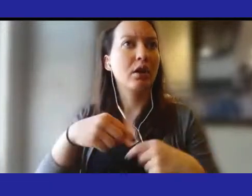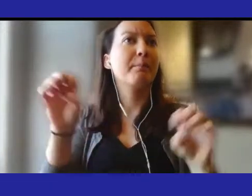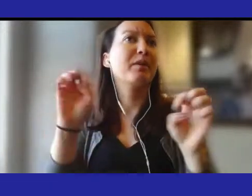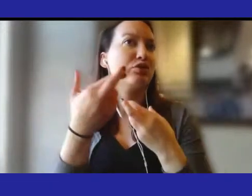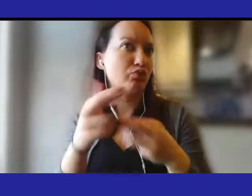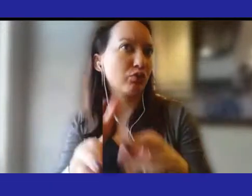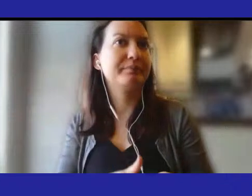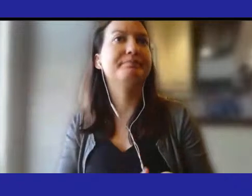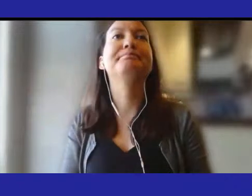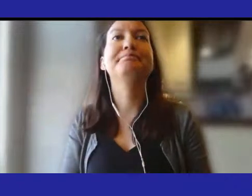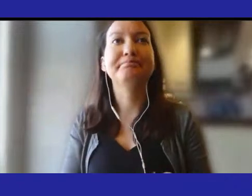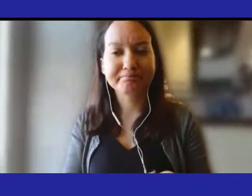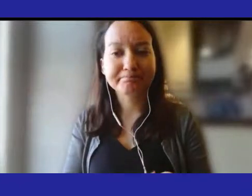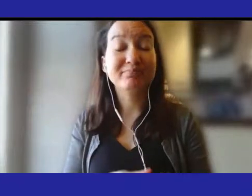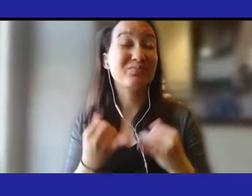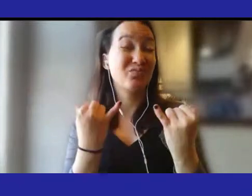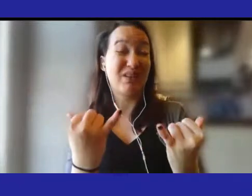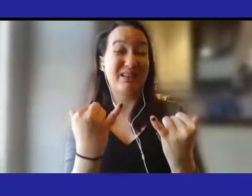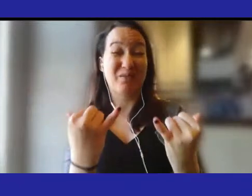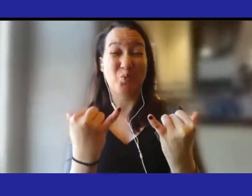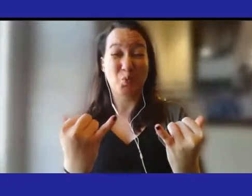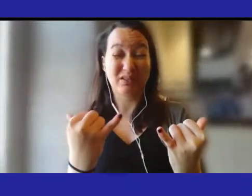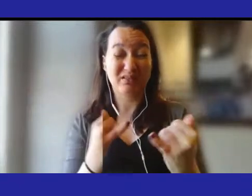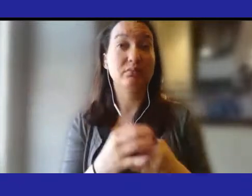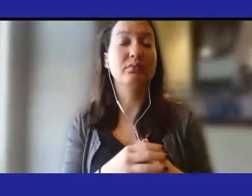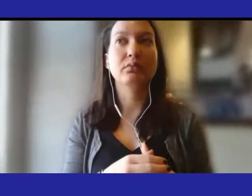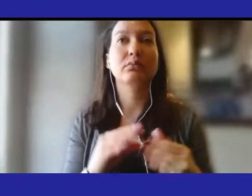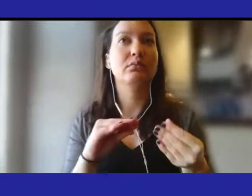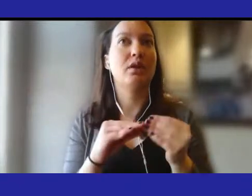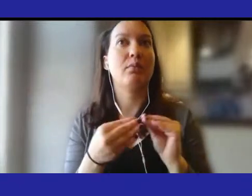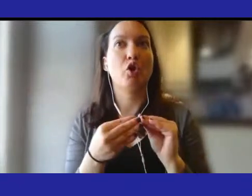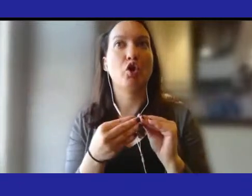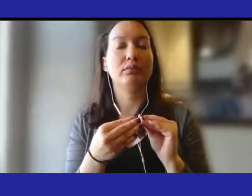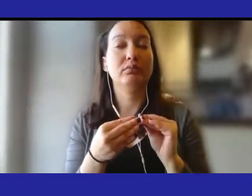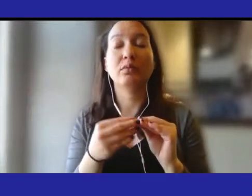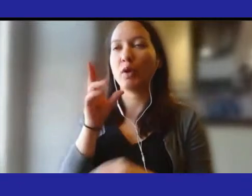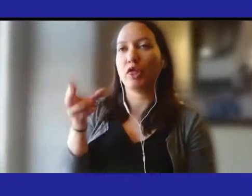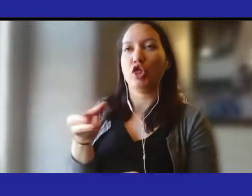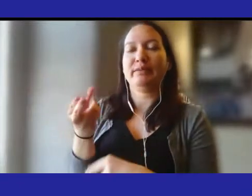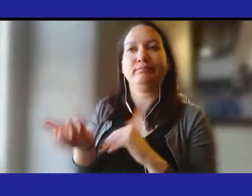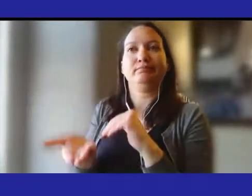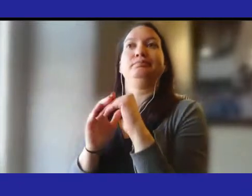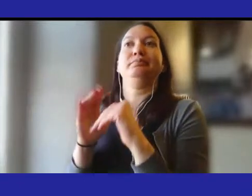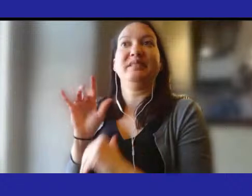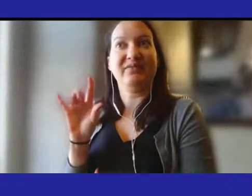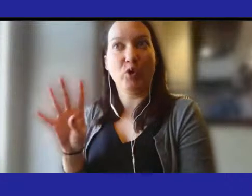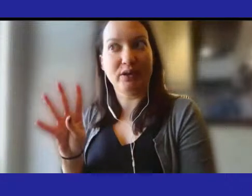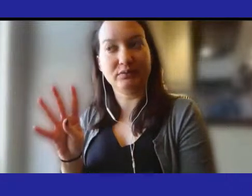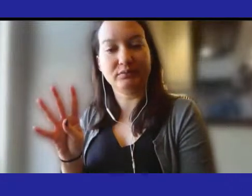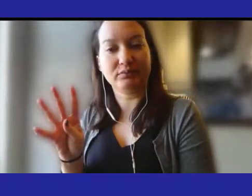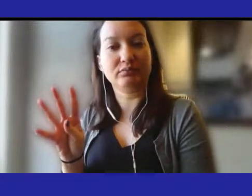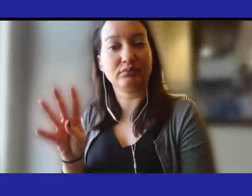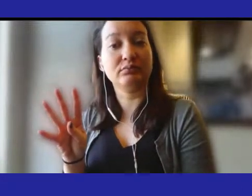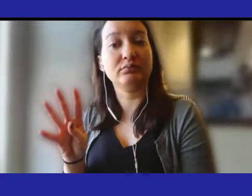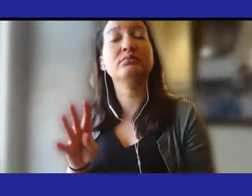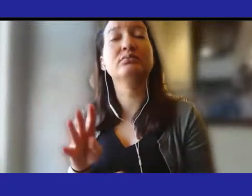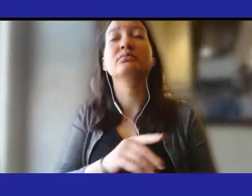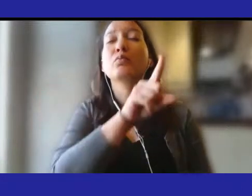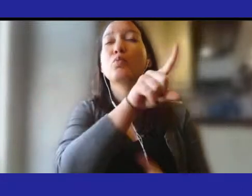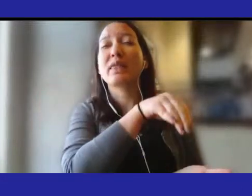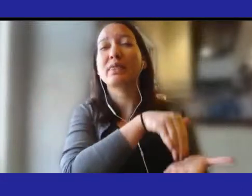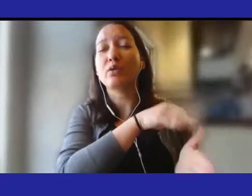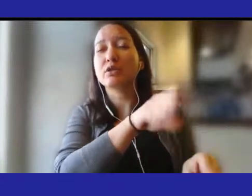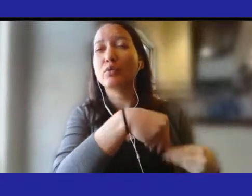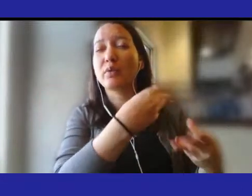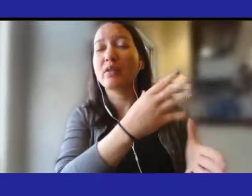And so right now we are, the number's actually going to by Thursday should go up to 84 of approximately 1,000 providers and all the